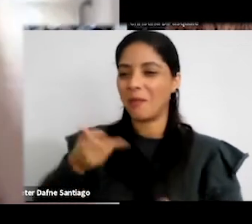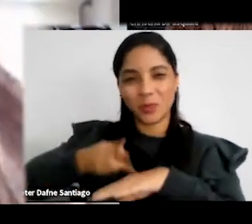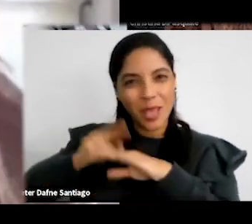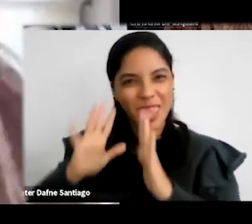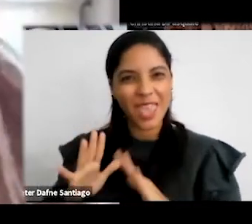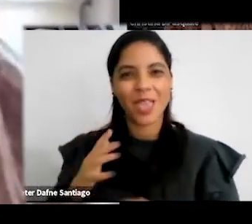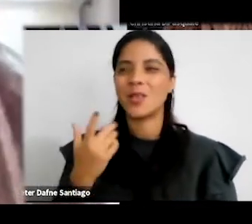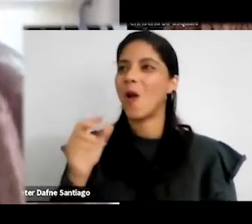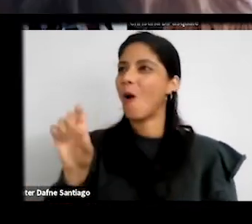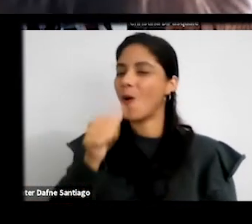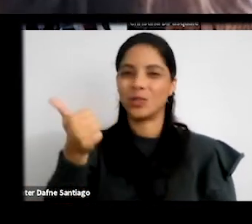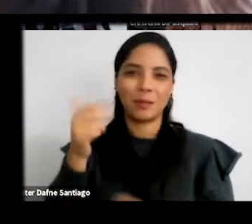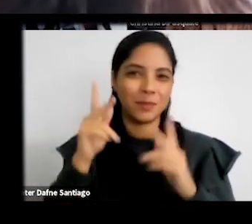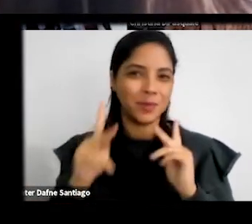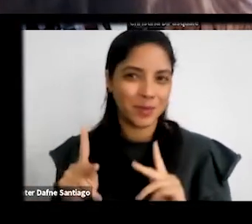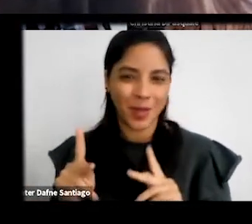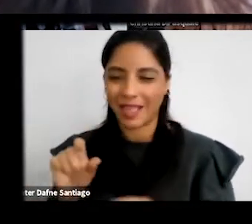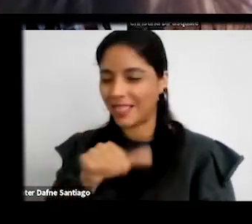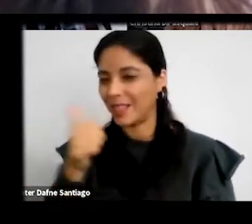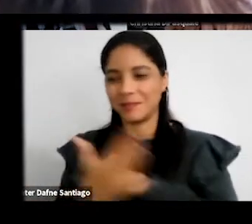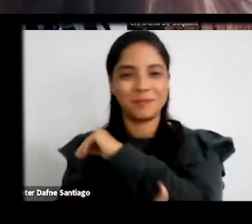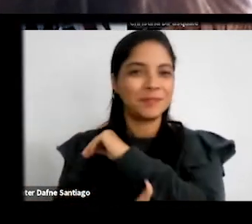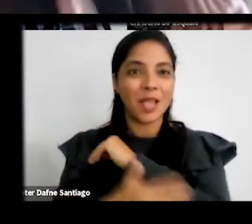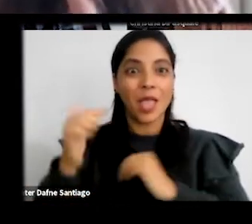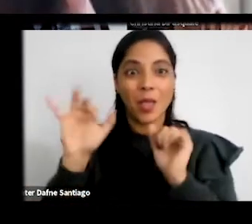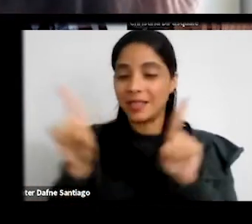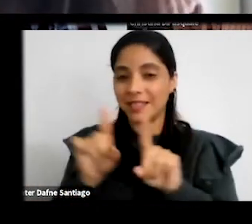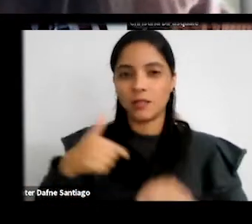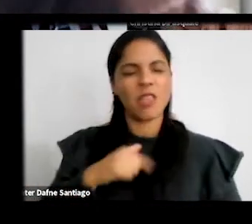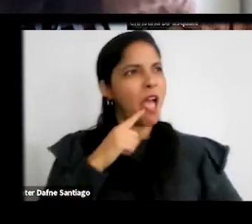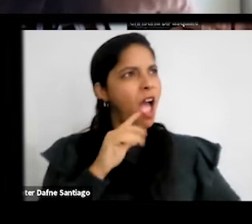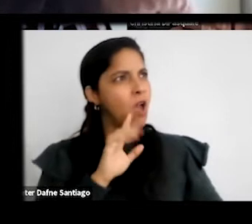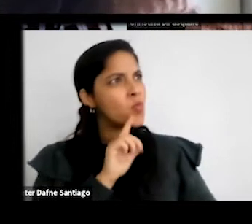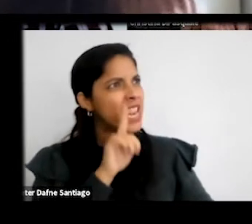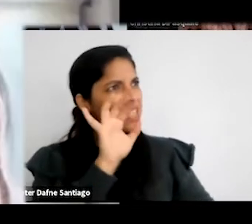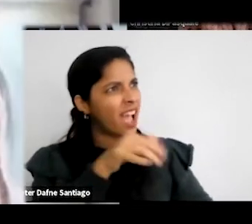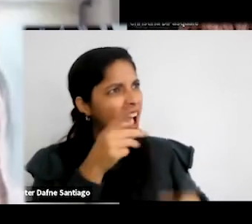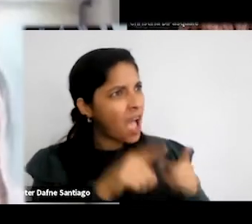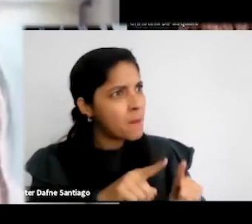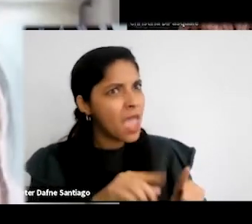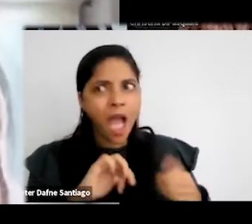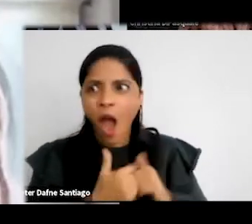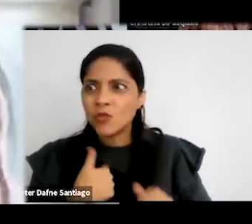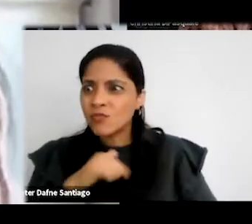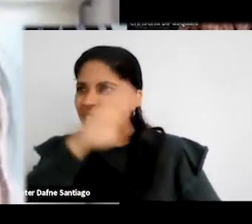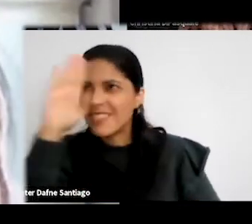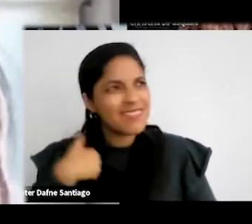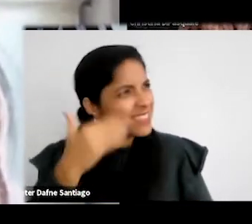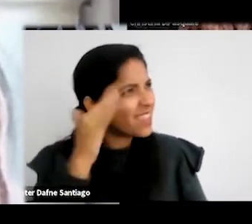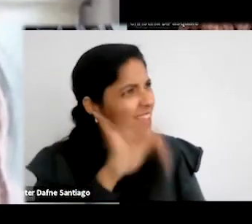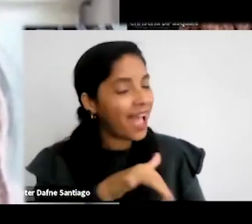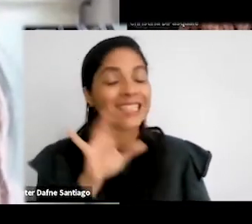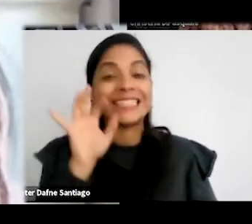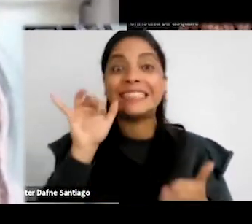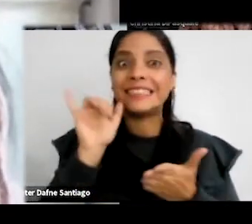other Latinos, and they're just like, how have I never heard of this? This is horrible. Yeah. And I'm like, I think it is horrible. And one other thing, because